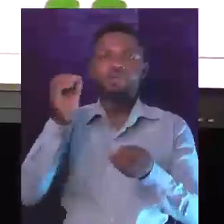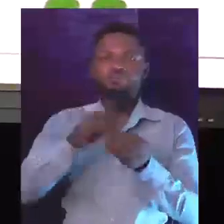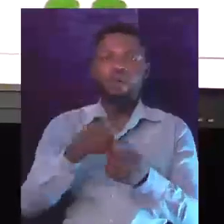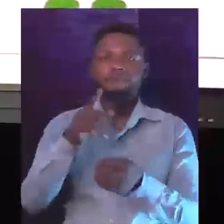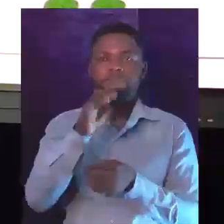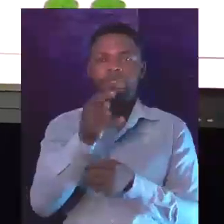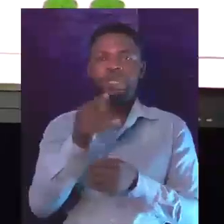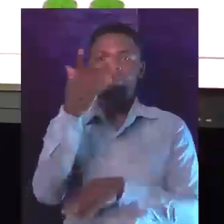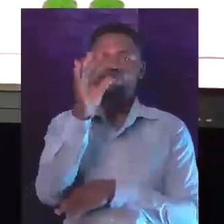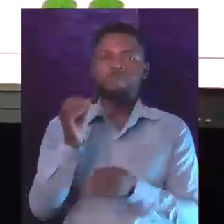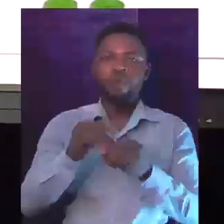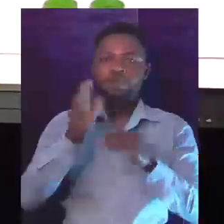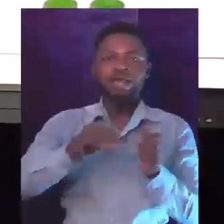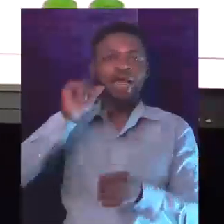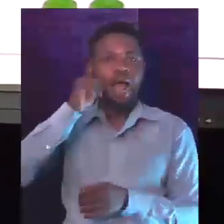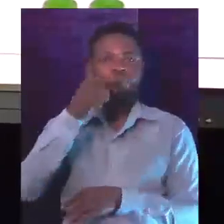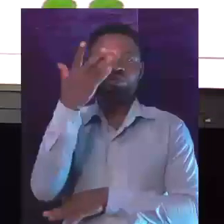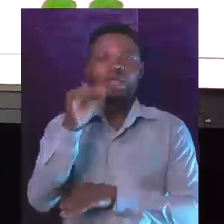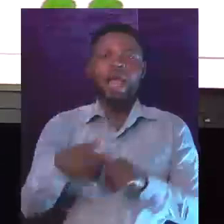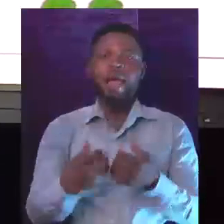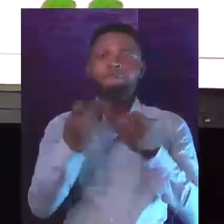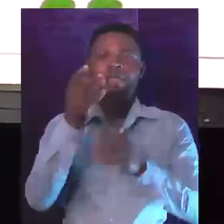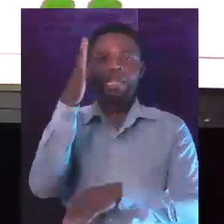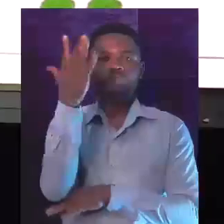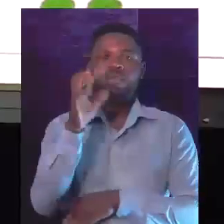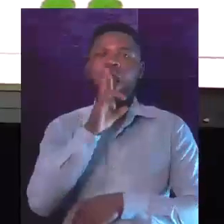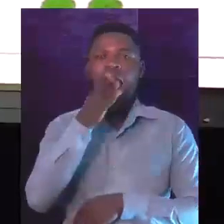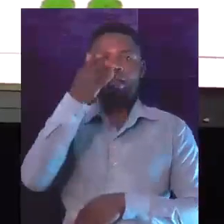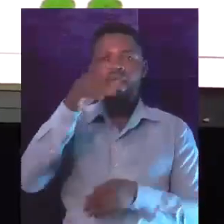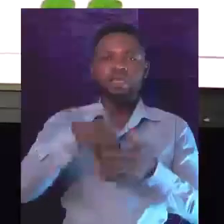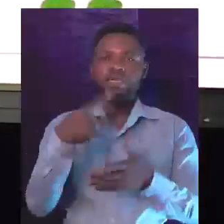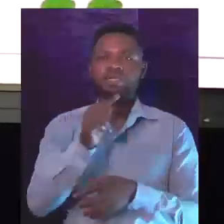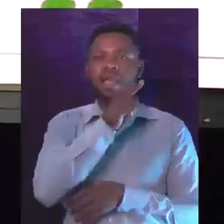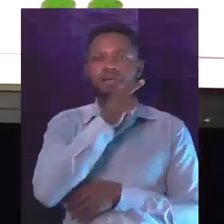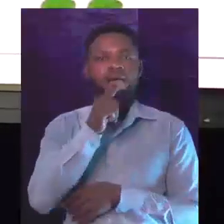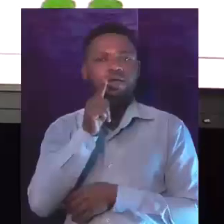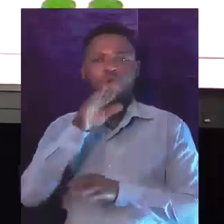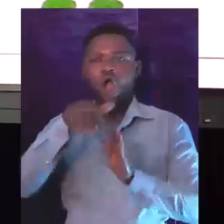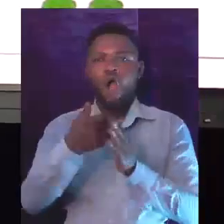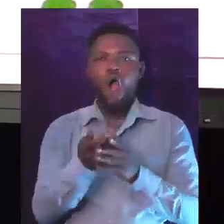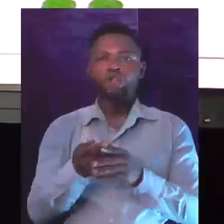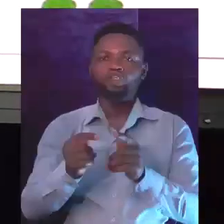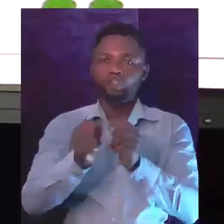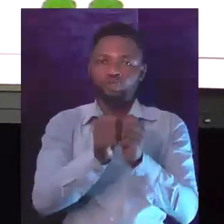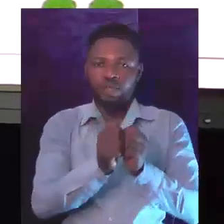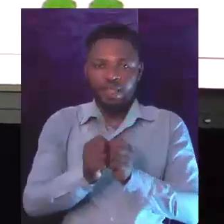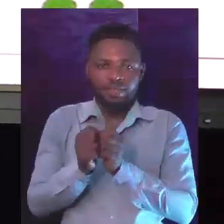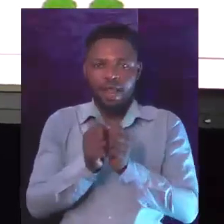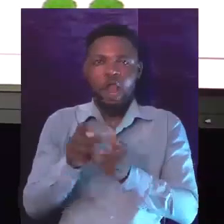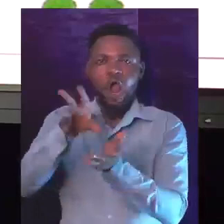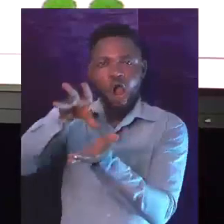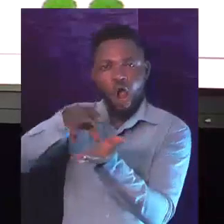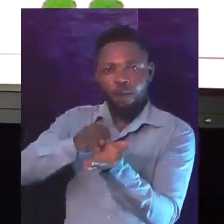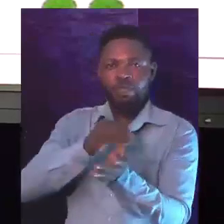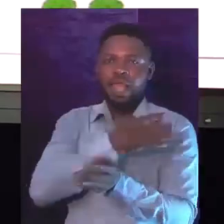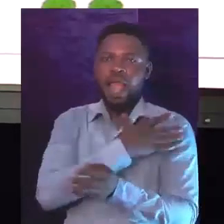than apple trees? Finally, how many trees are there in the garden all together?